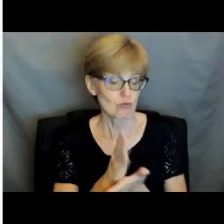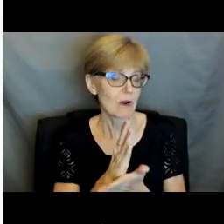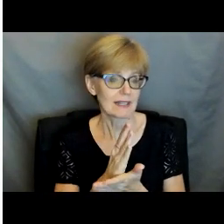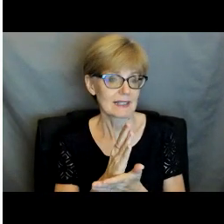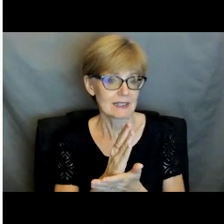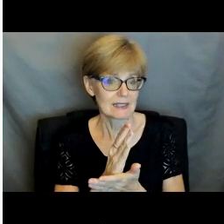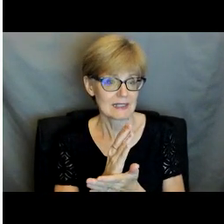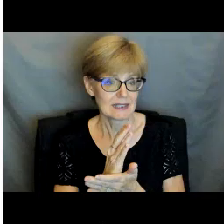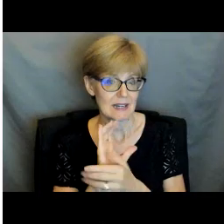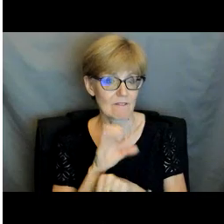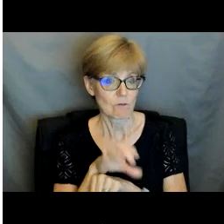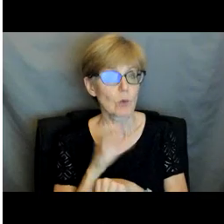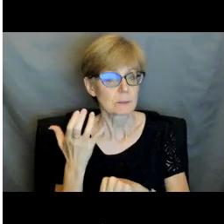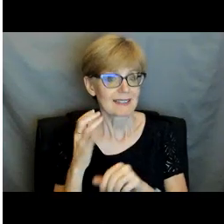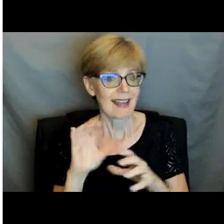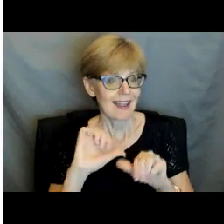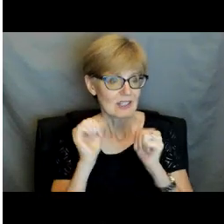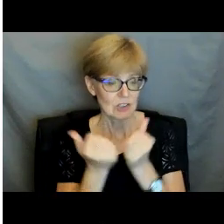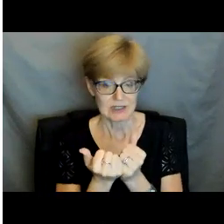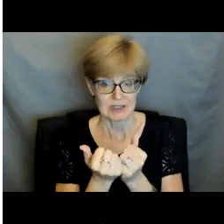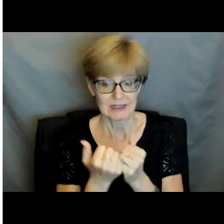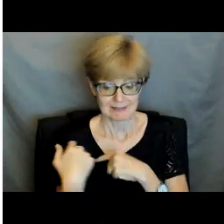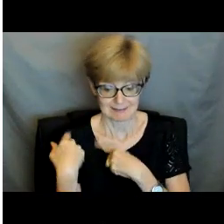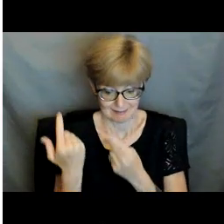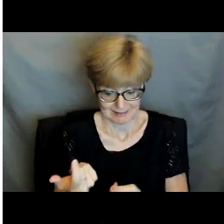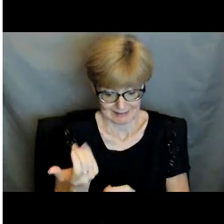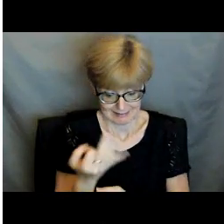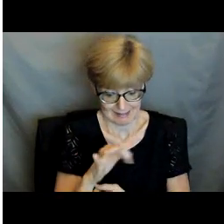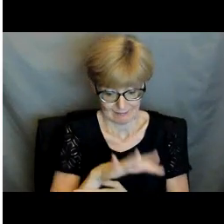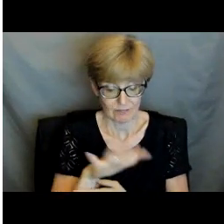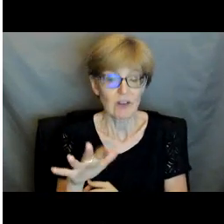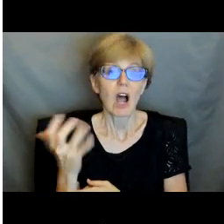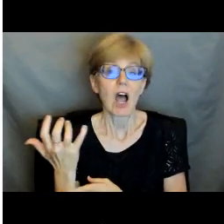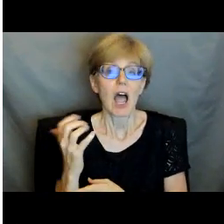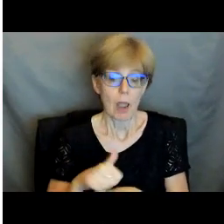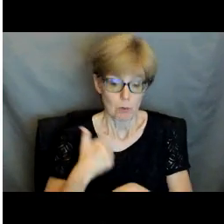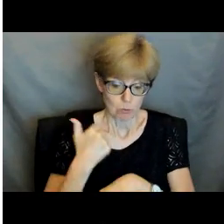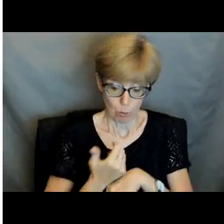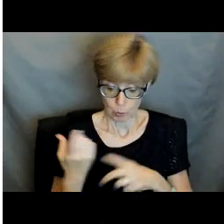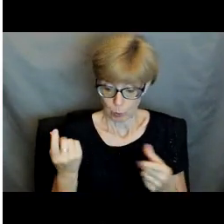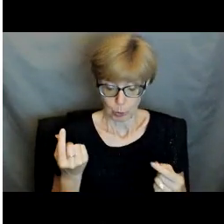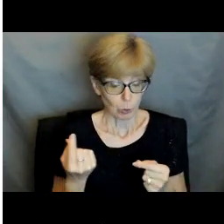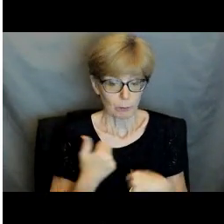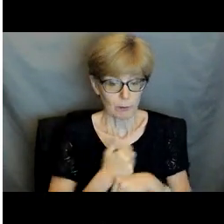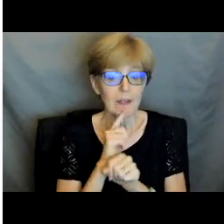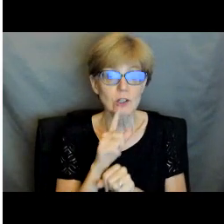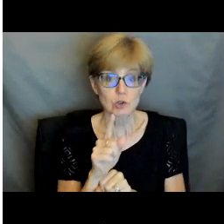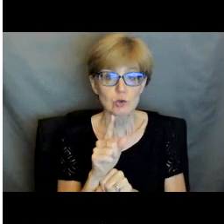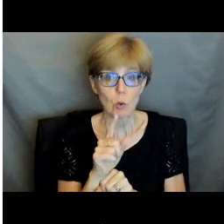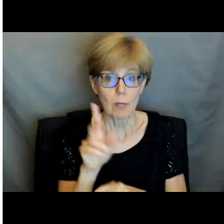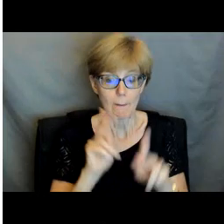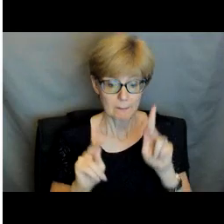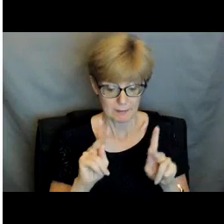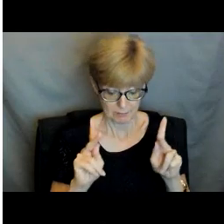1955, and we exist to make sure that Pennsylvanians can live, work, and learn free from unlawful